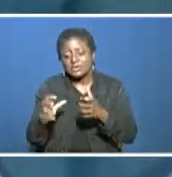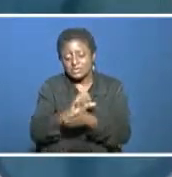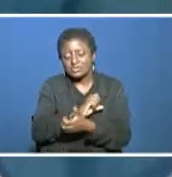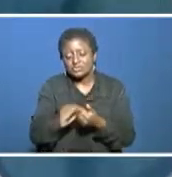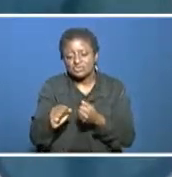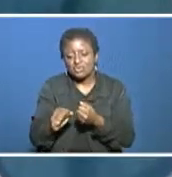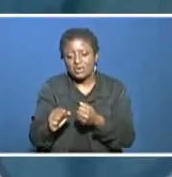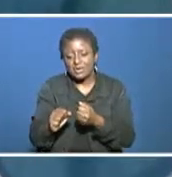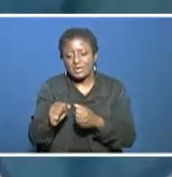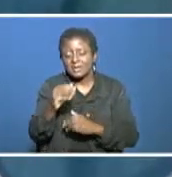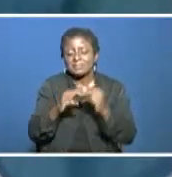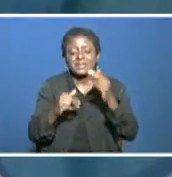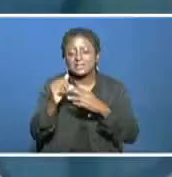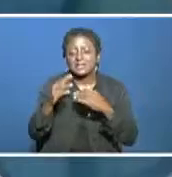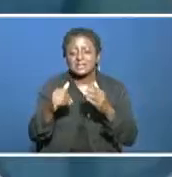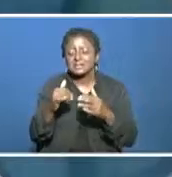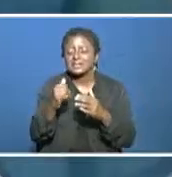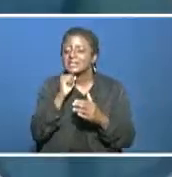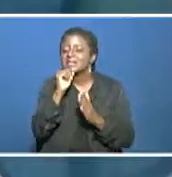national park.